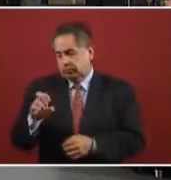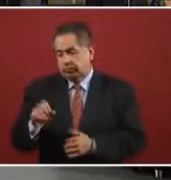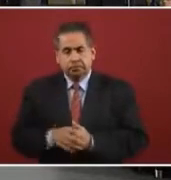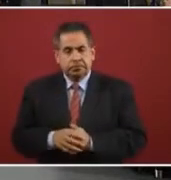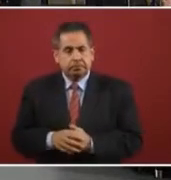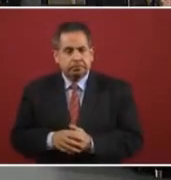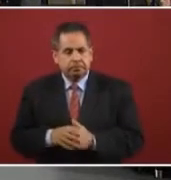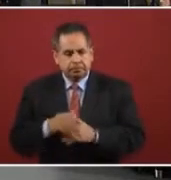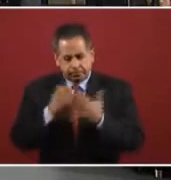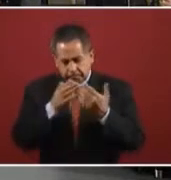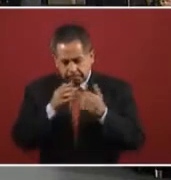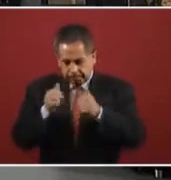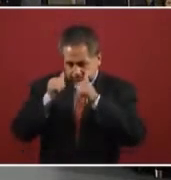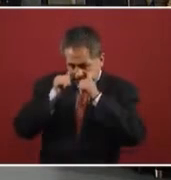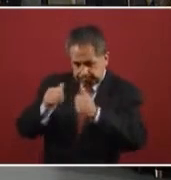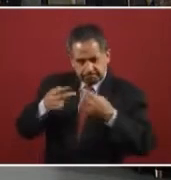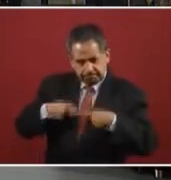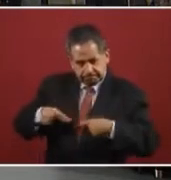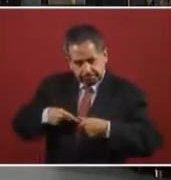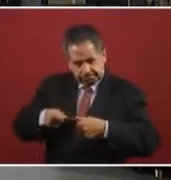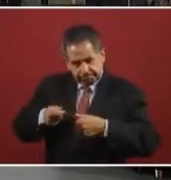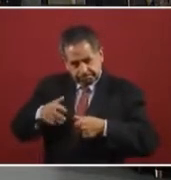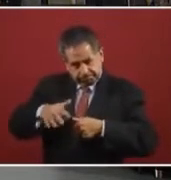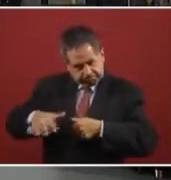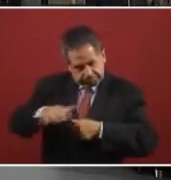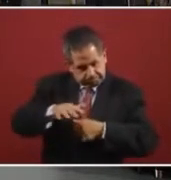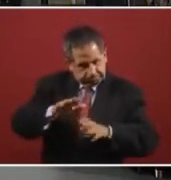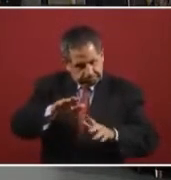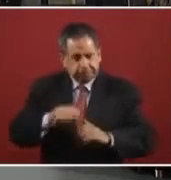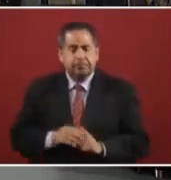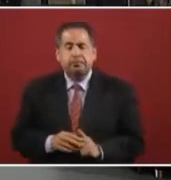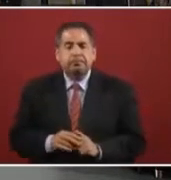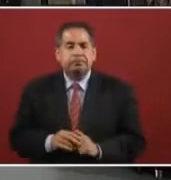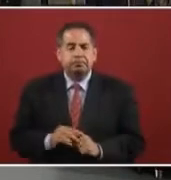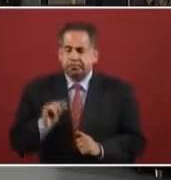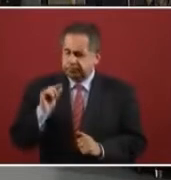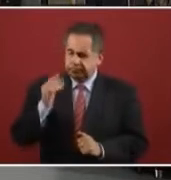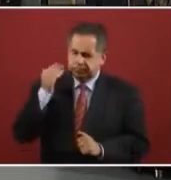I'm going to return a little bit to the citizen. Recientemente,